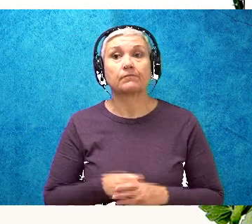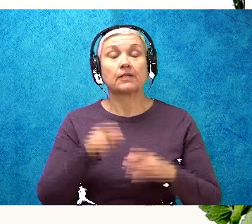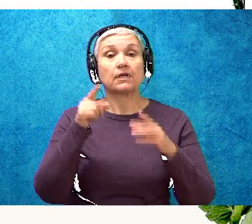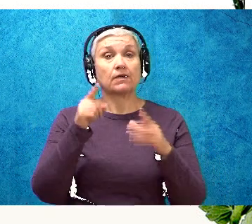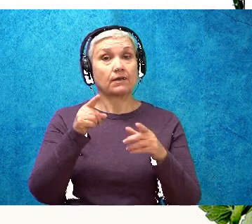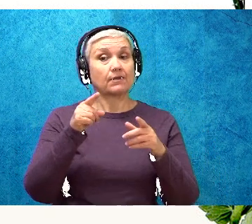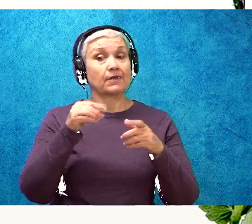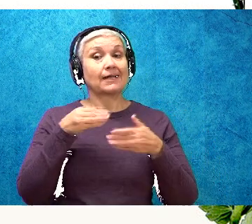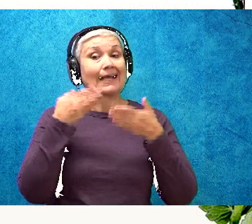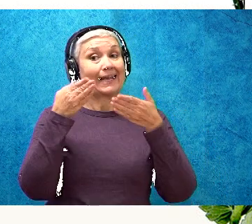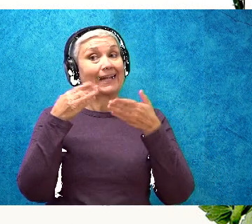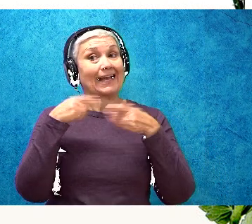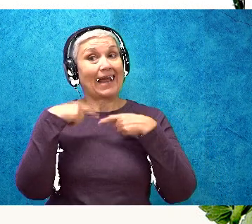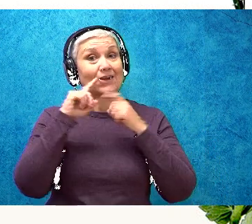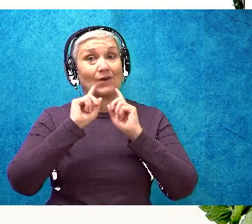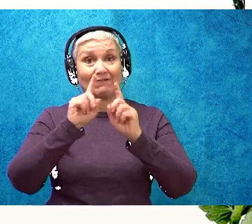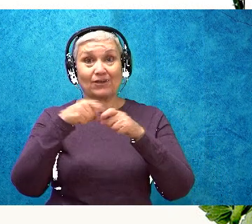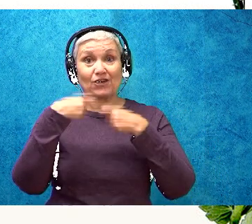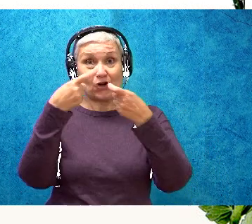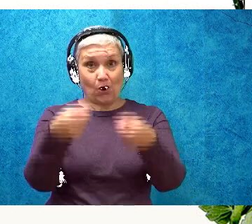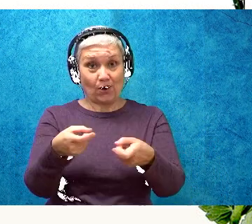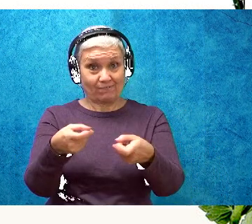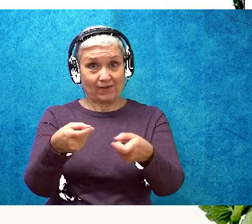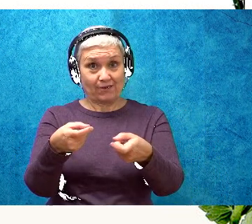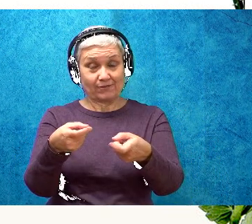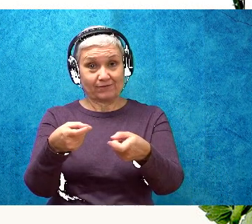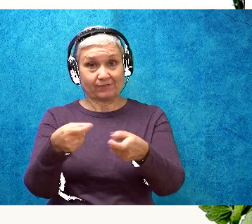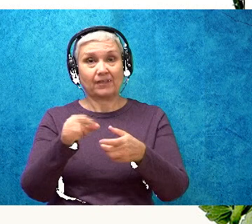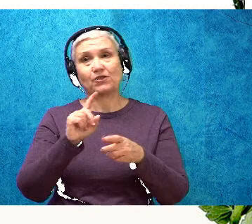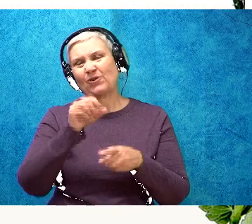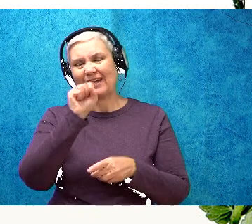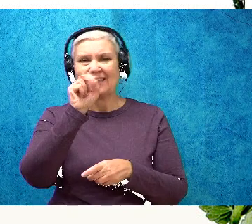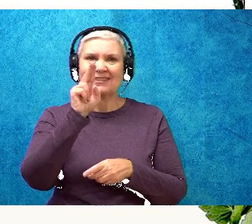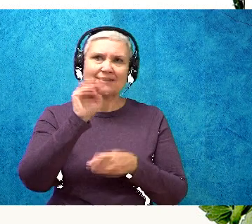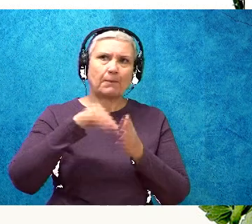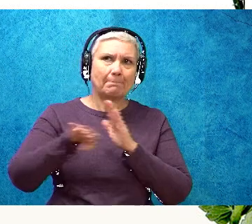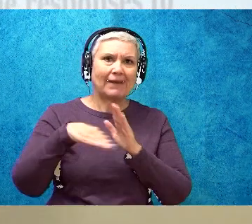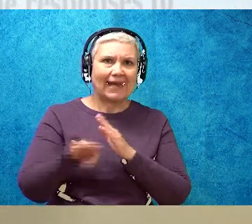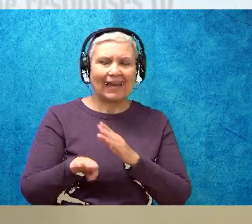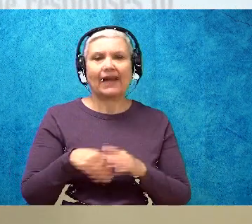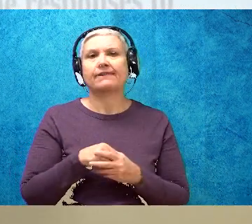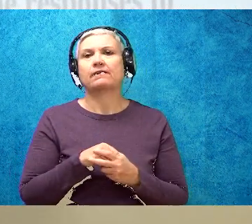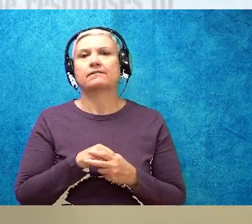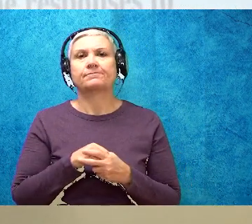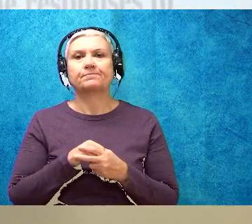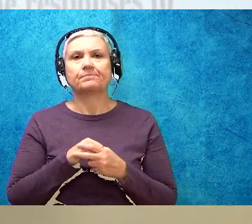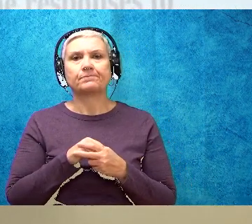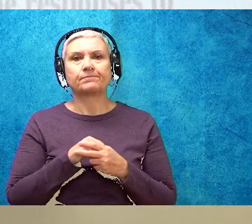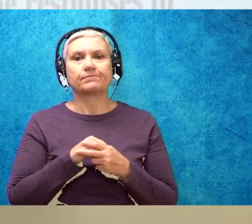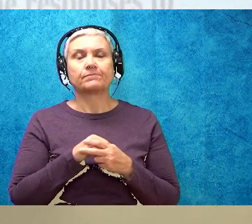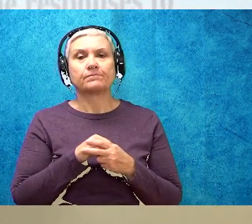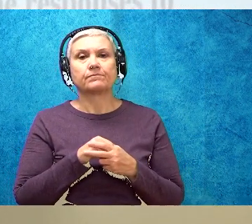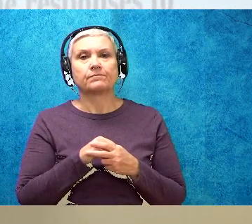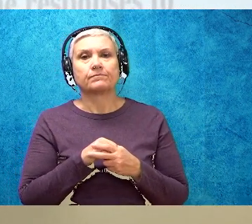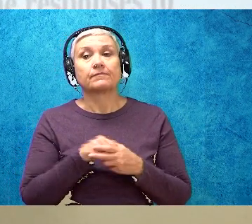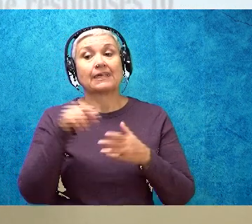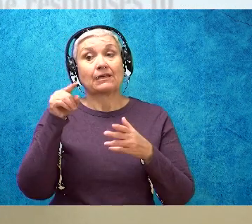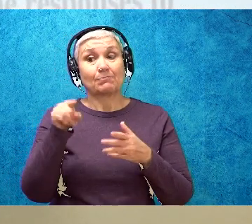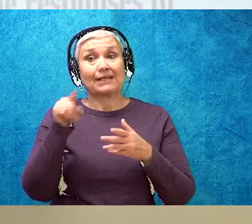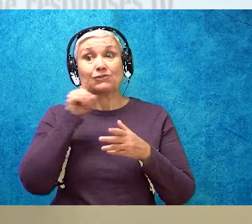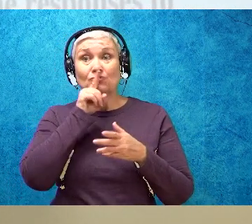those responses to questions 1 through 4 on page 445. So you need to make sure that you guys get this